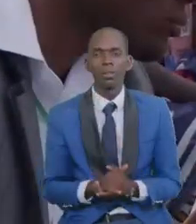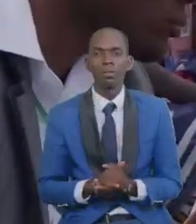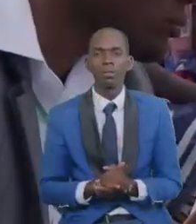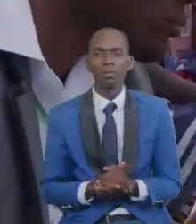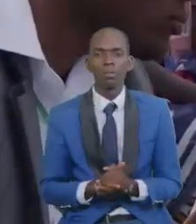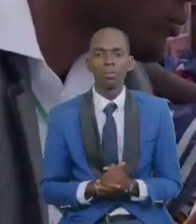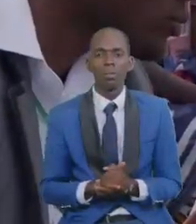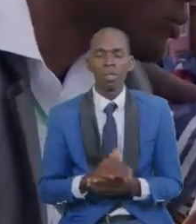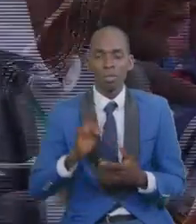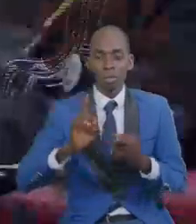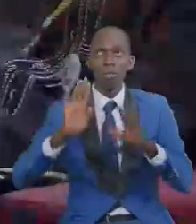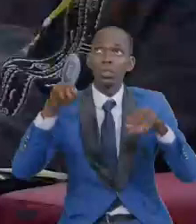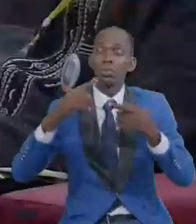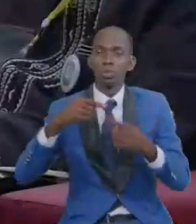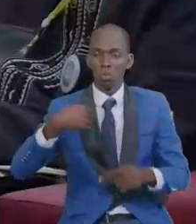Unto me.